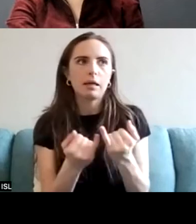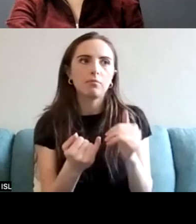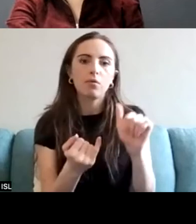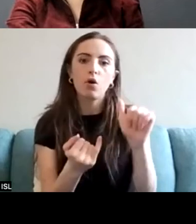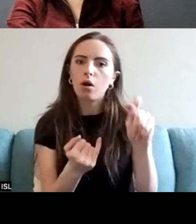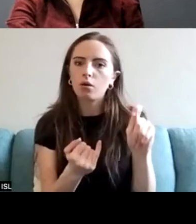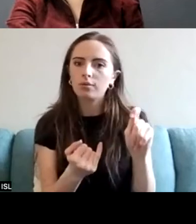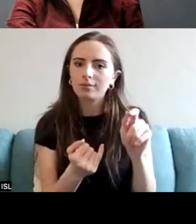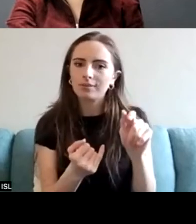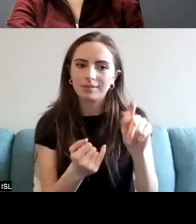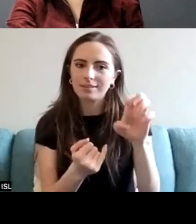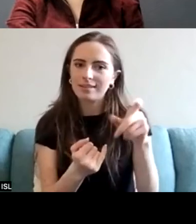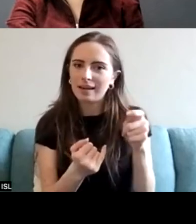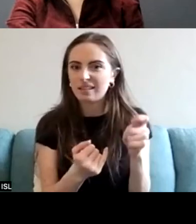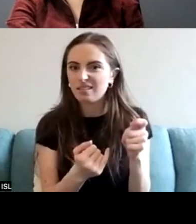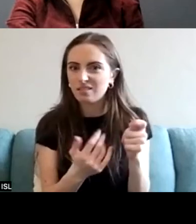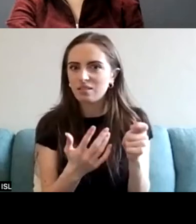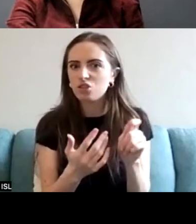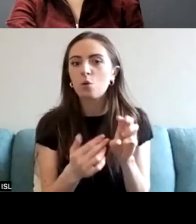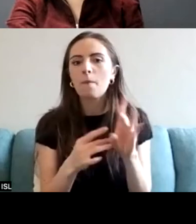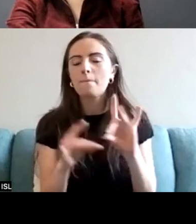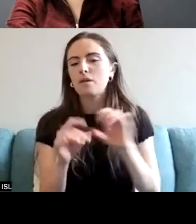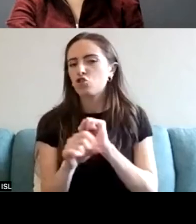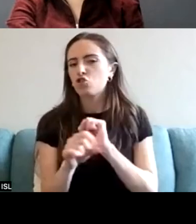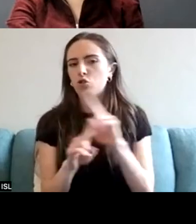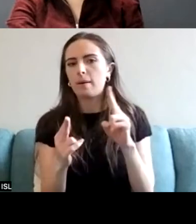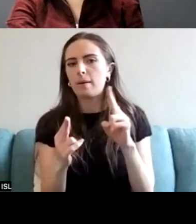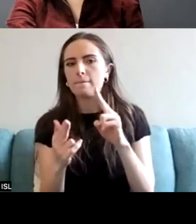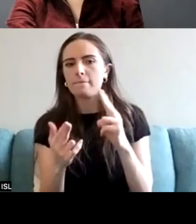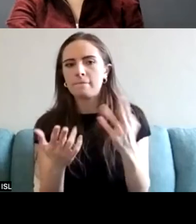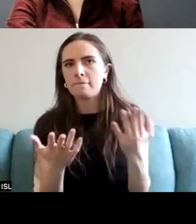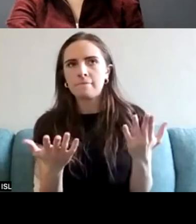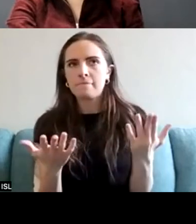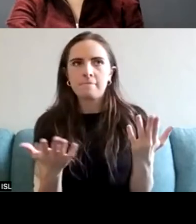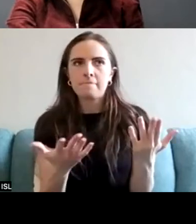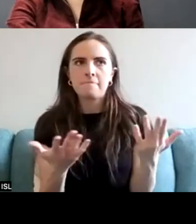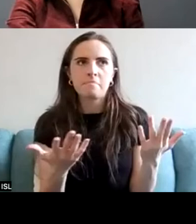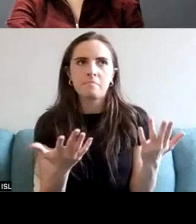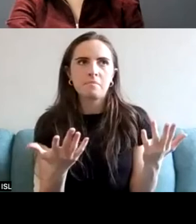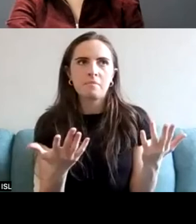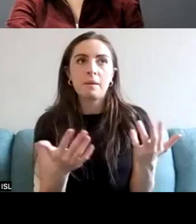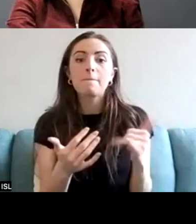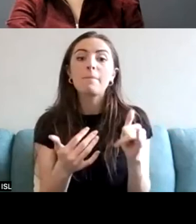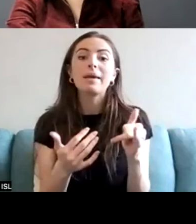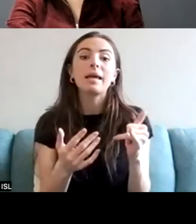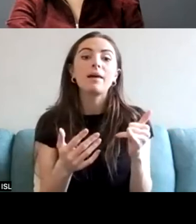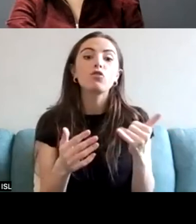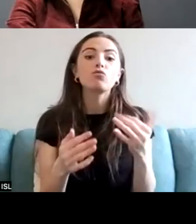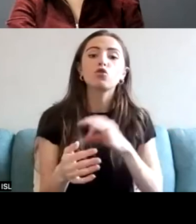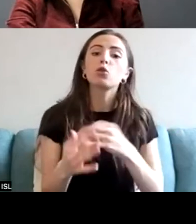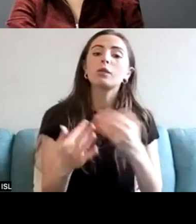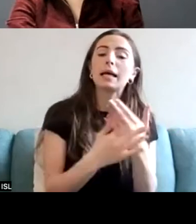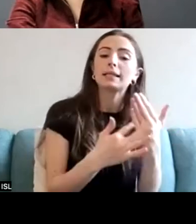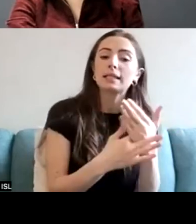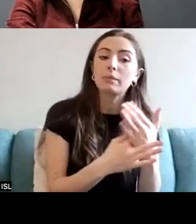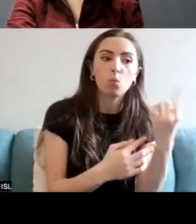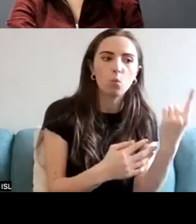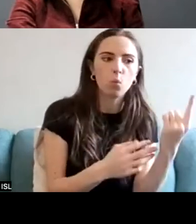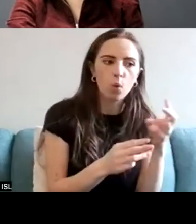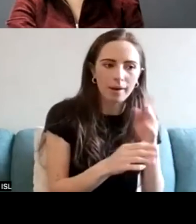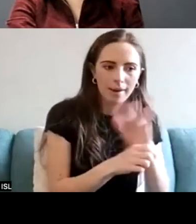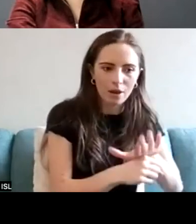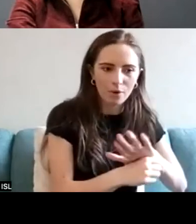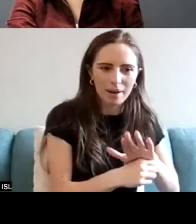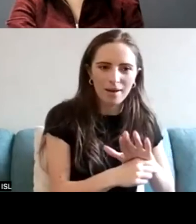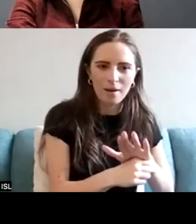so that you're not kind of missing. Like you could have good accessibility in some aspects, but then there could be other parts